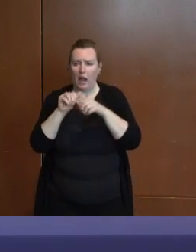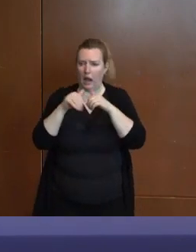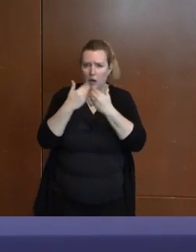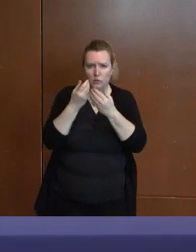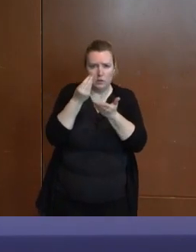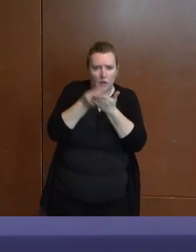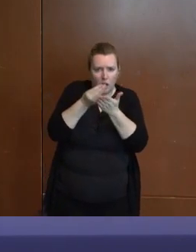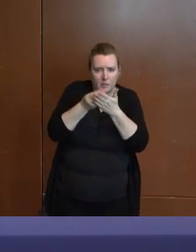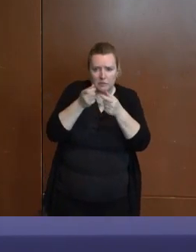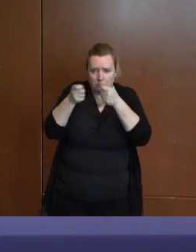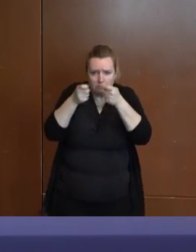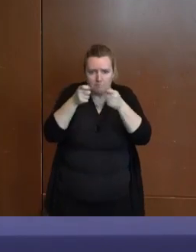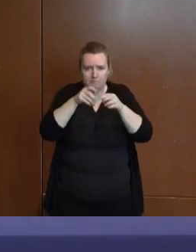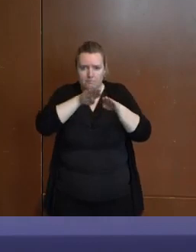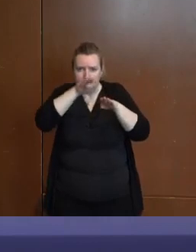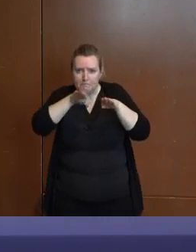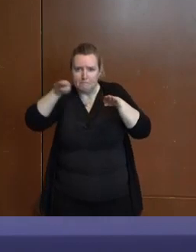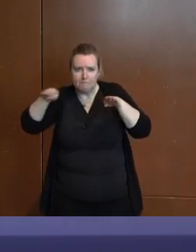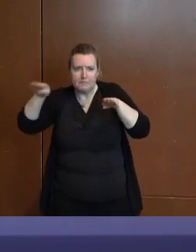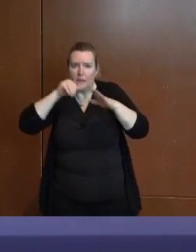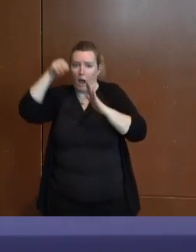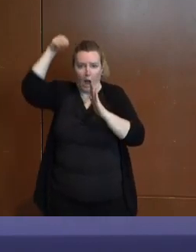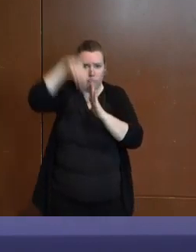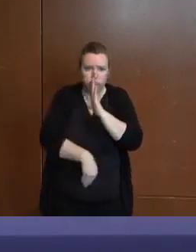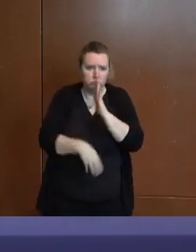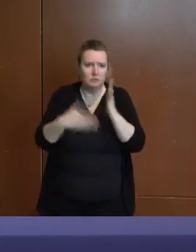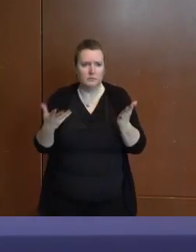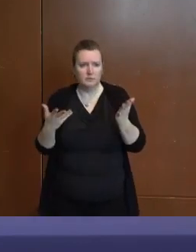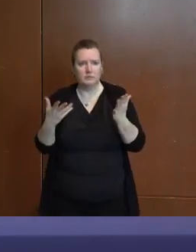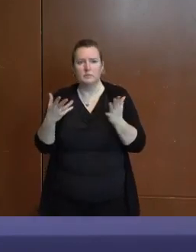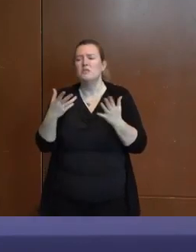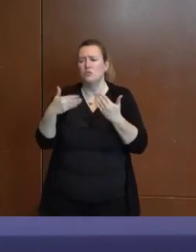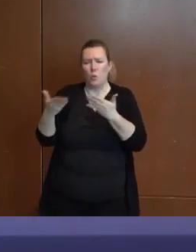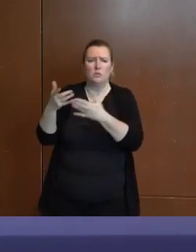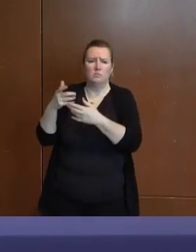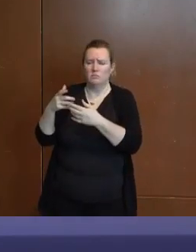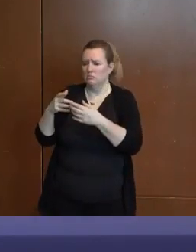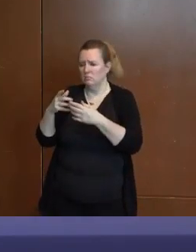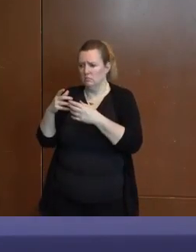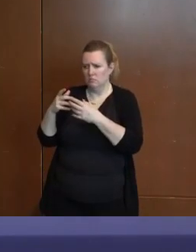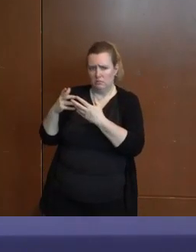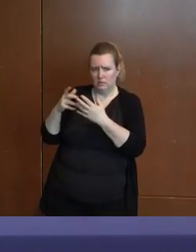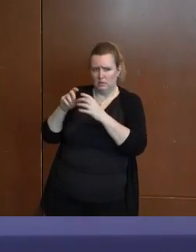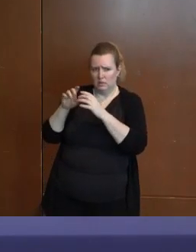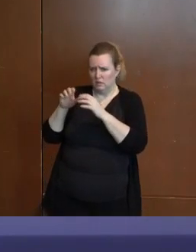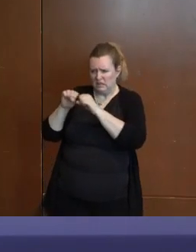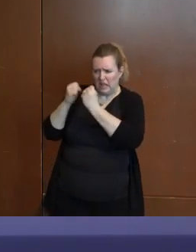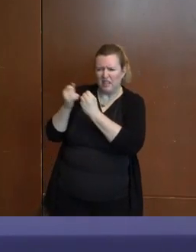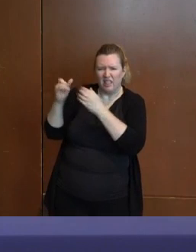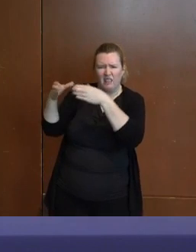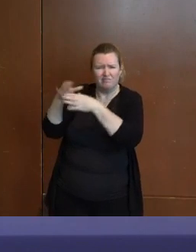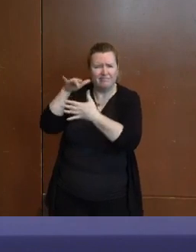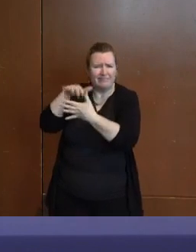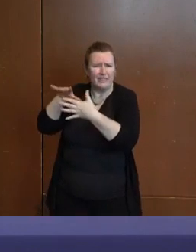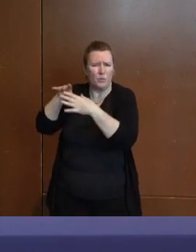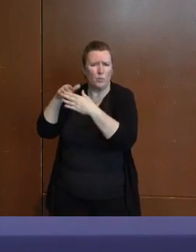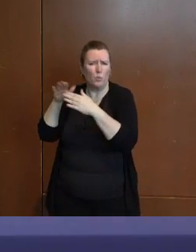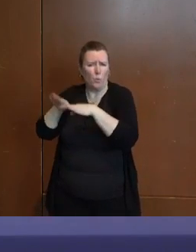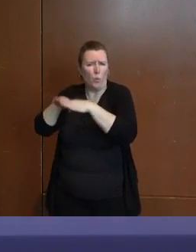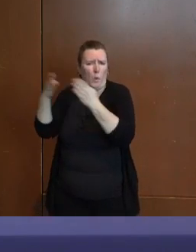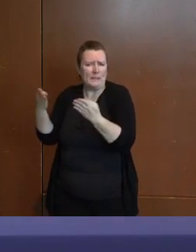to get back on our feet. That's a group over there that we're sort of putting over there and asking them to begin work on that.